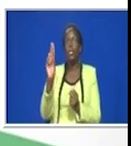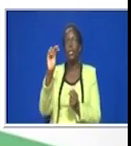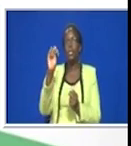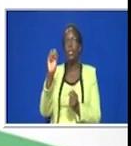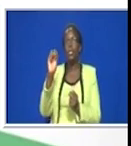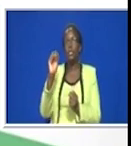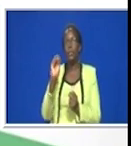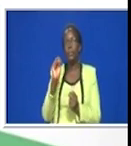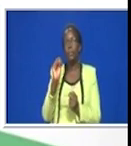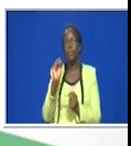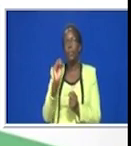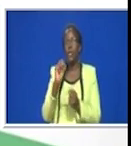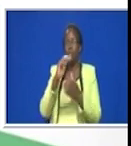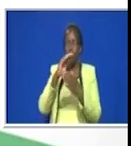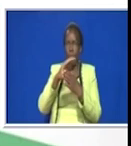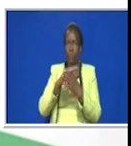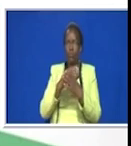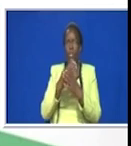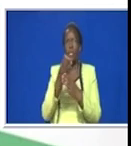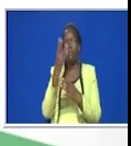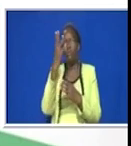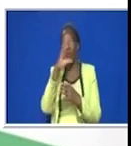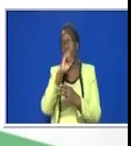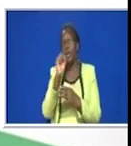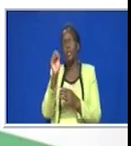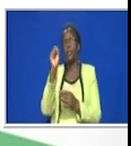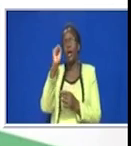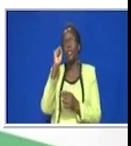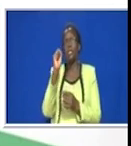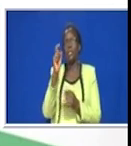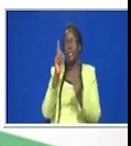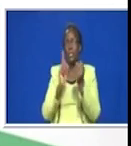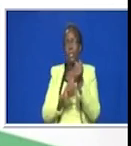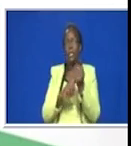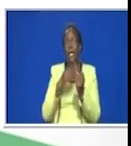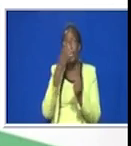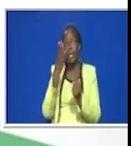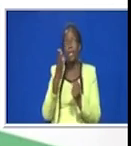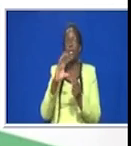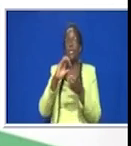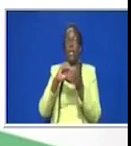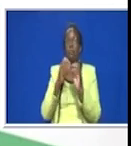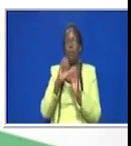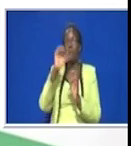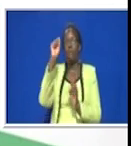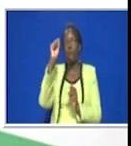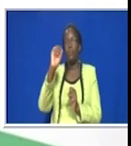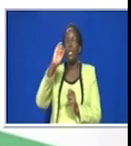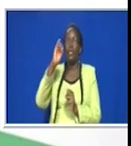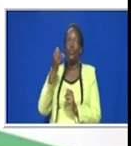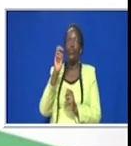between 4 and 5, 4 and 6, there is number 5, the